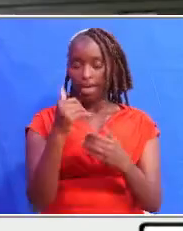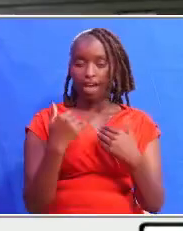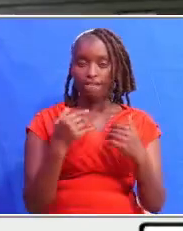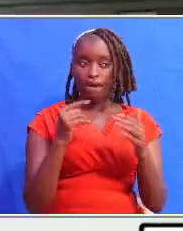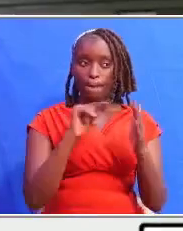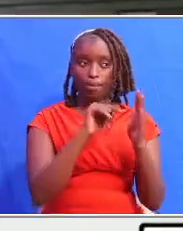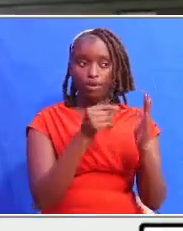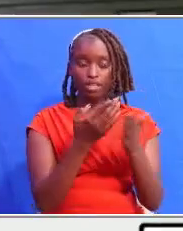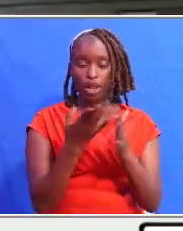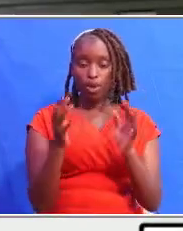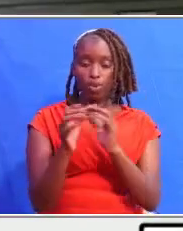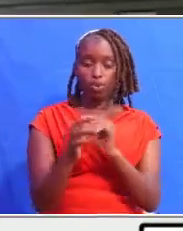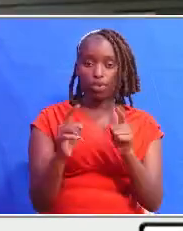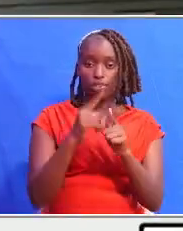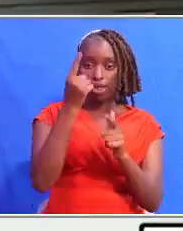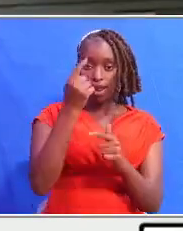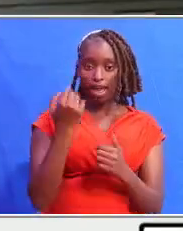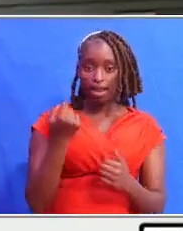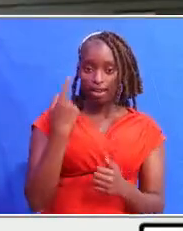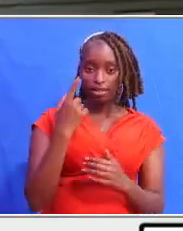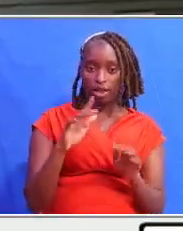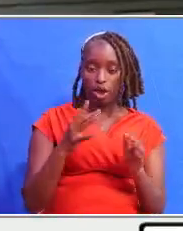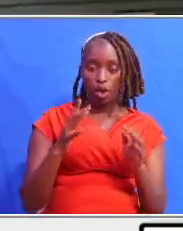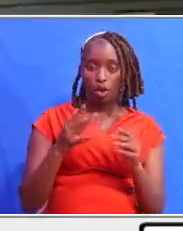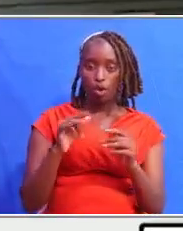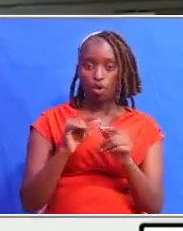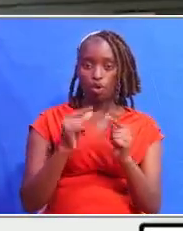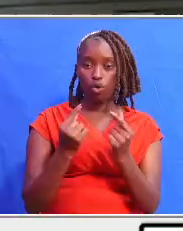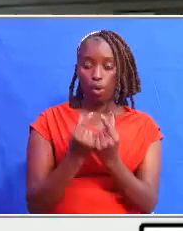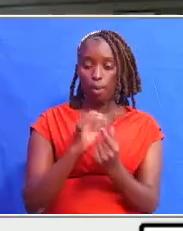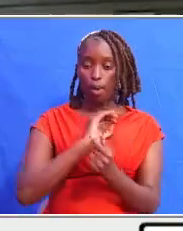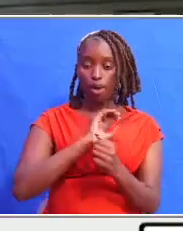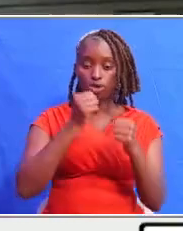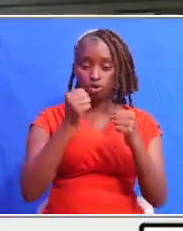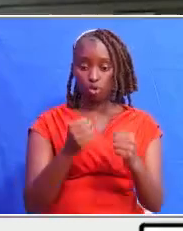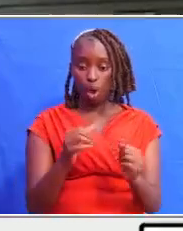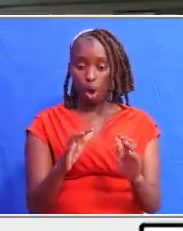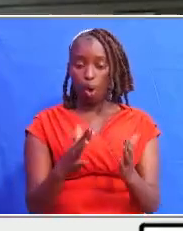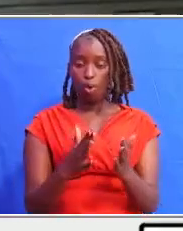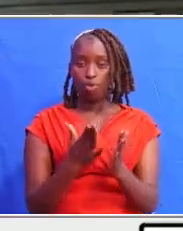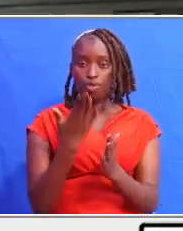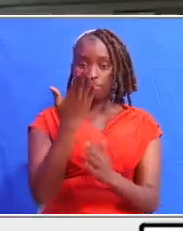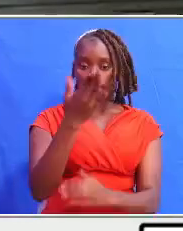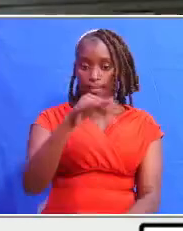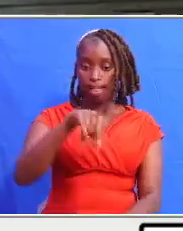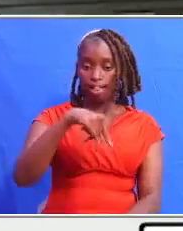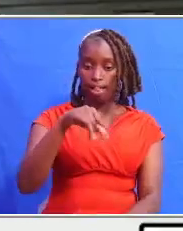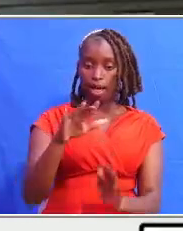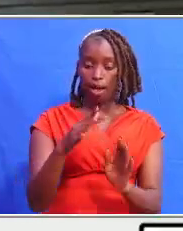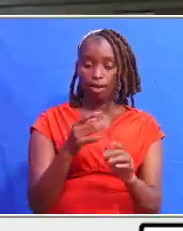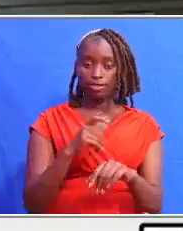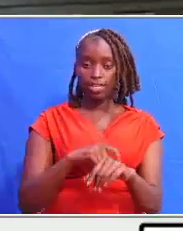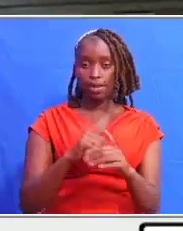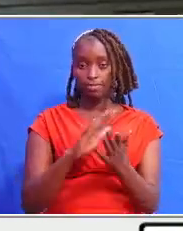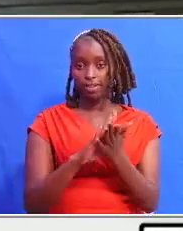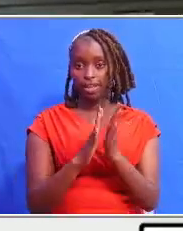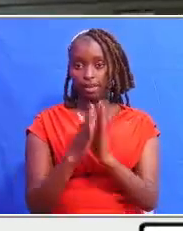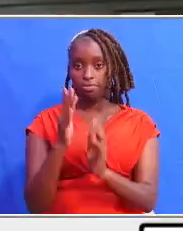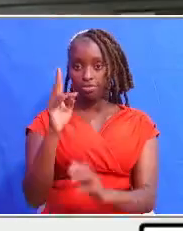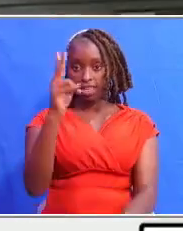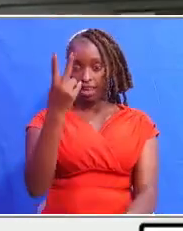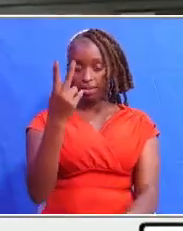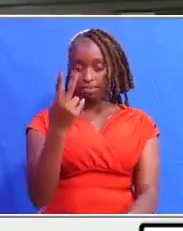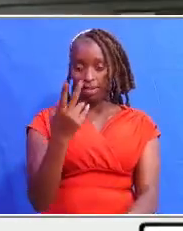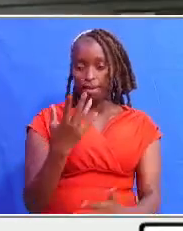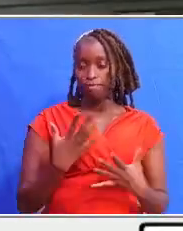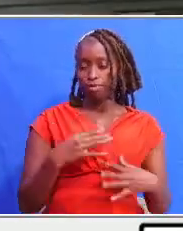group, then you can also understand how strong our group is. In the World Cup qualifiers, Namibia is in their group second, you know? So some